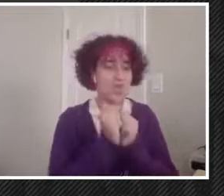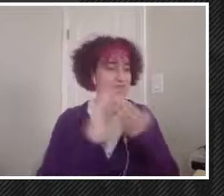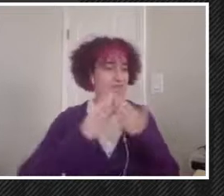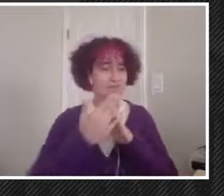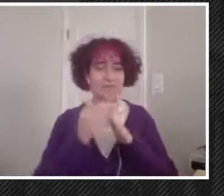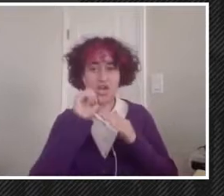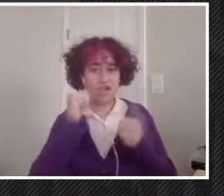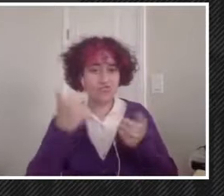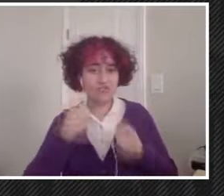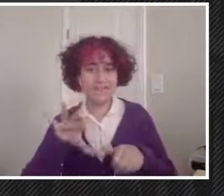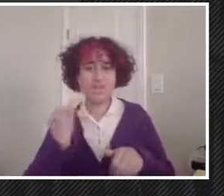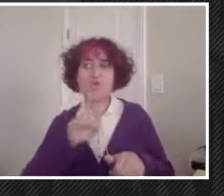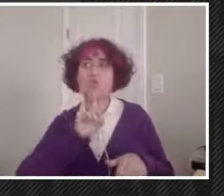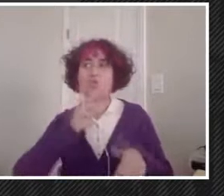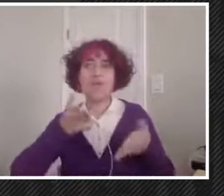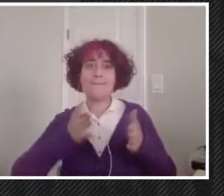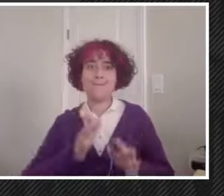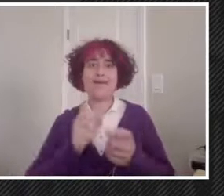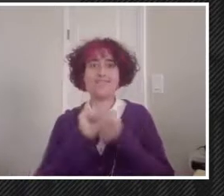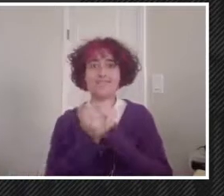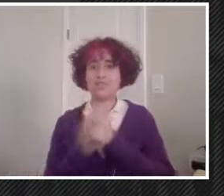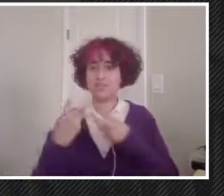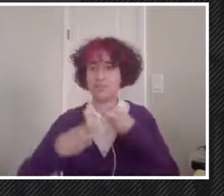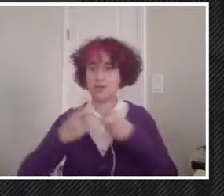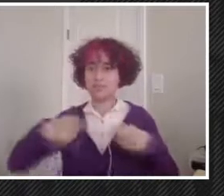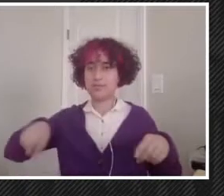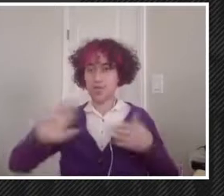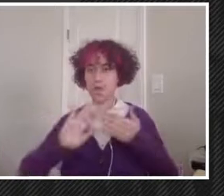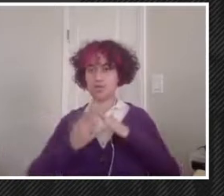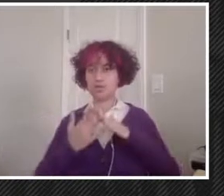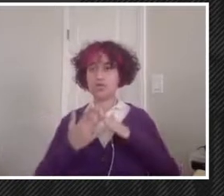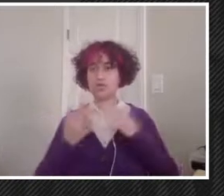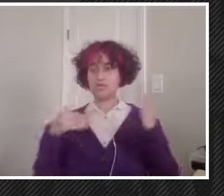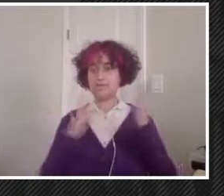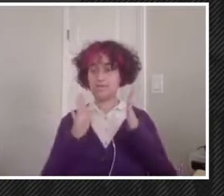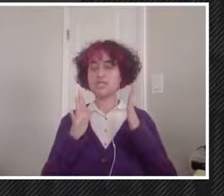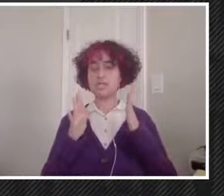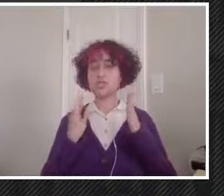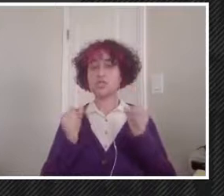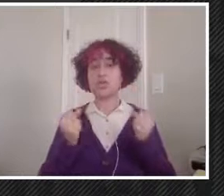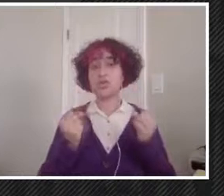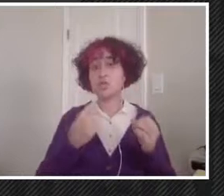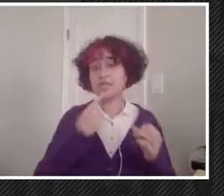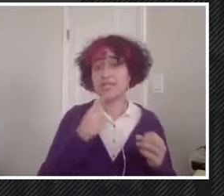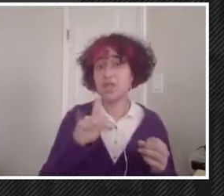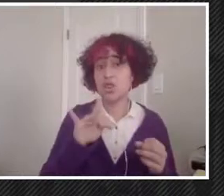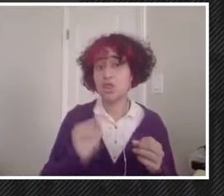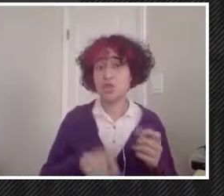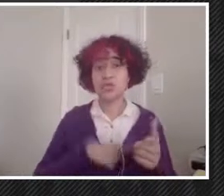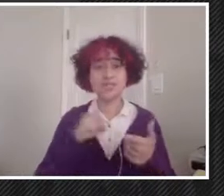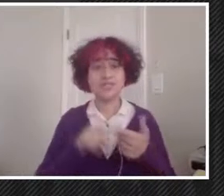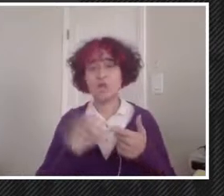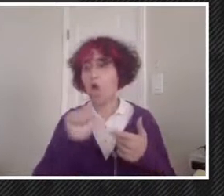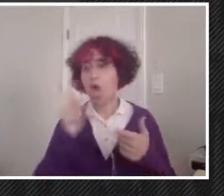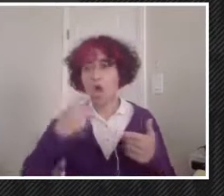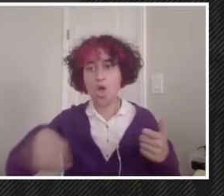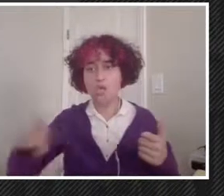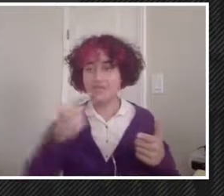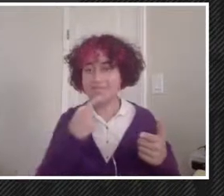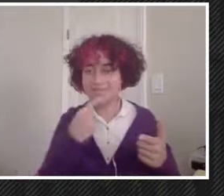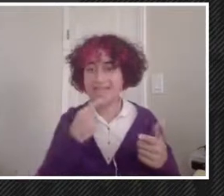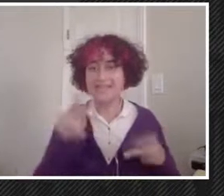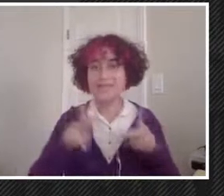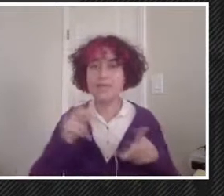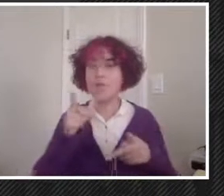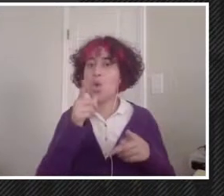to fix the problems that we were facing. So like you were saying, like Lewis is saying, Yusuf was saying, Brandon was saying, the people who are closest to the problem